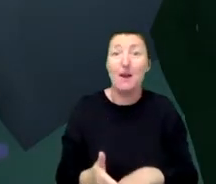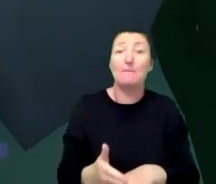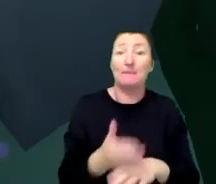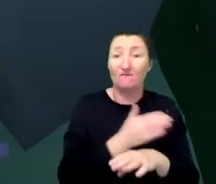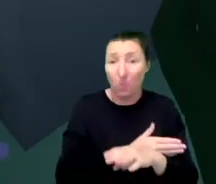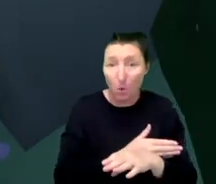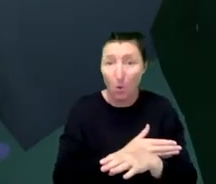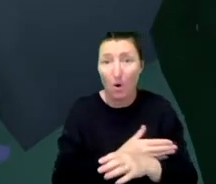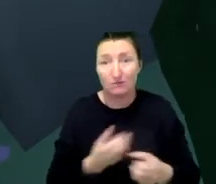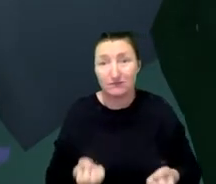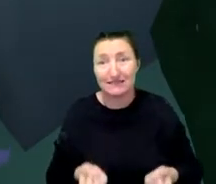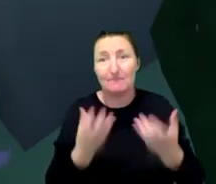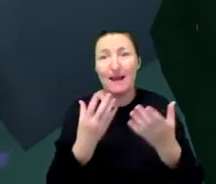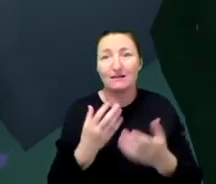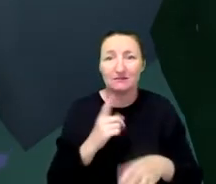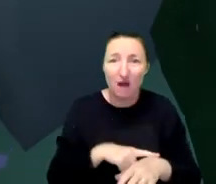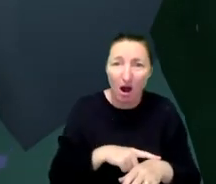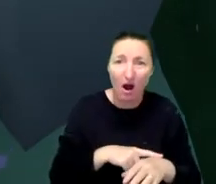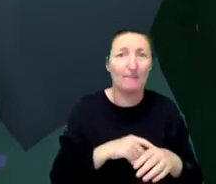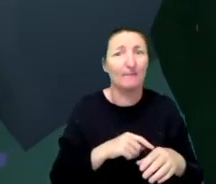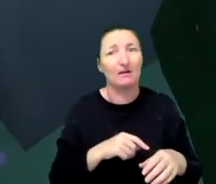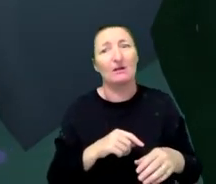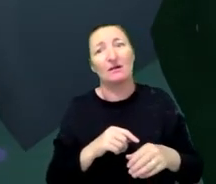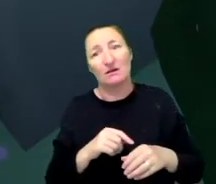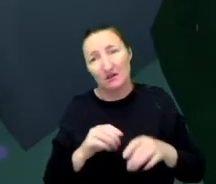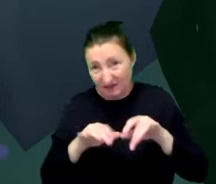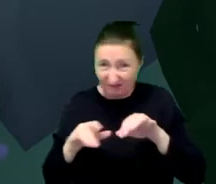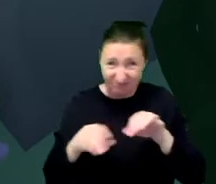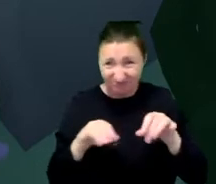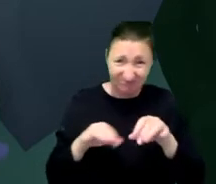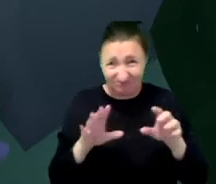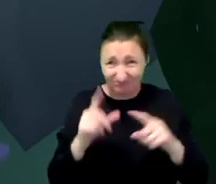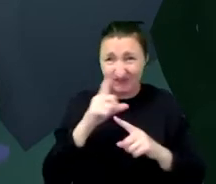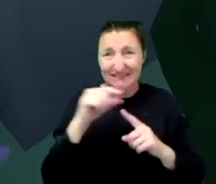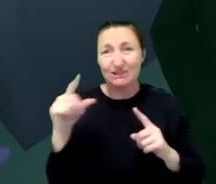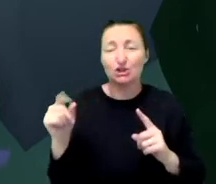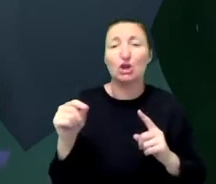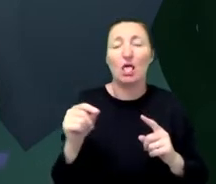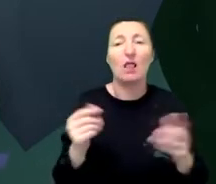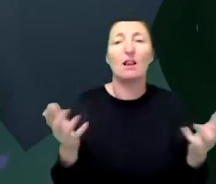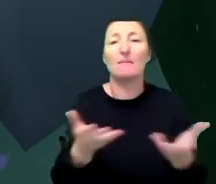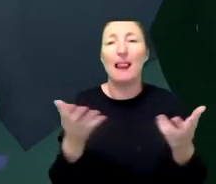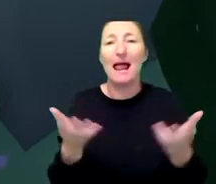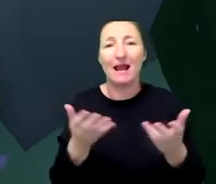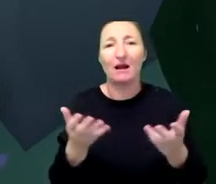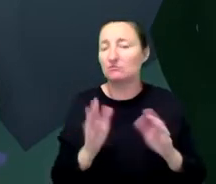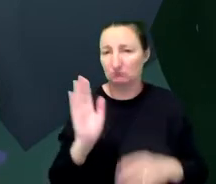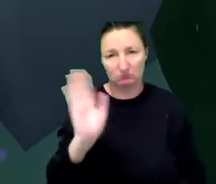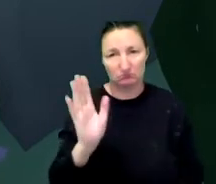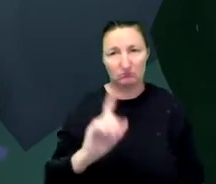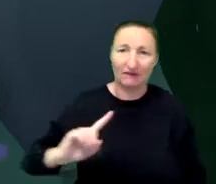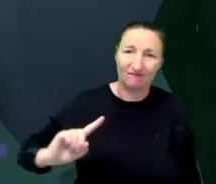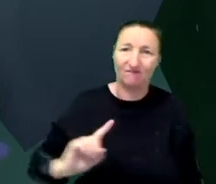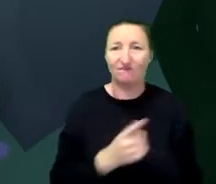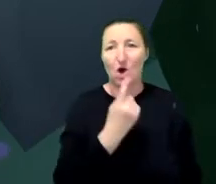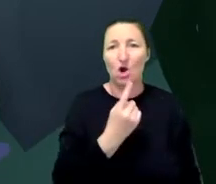spending significant amounts of time like actually developing something digital, even if that's ultimately the goal, is to find a